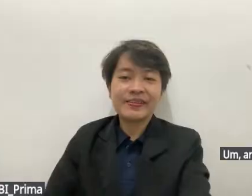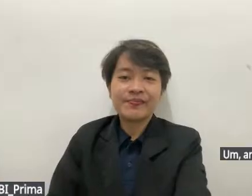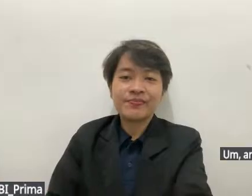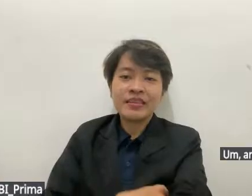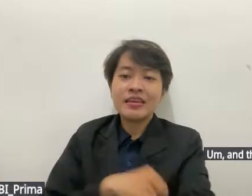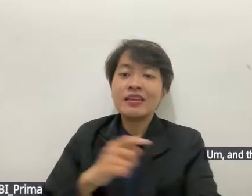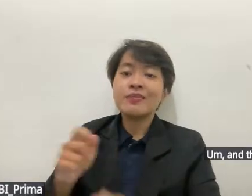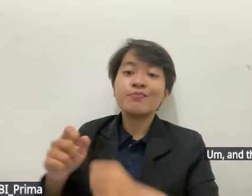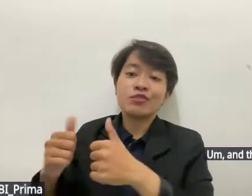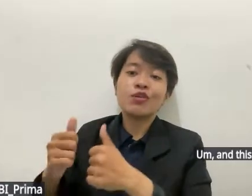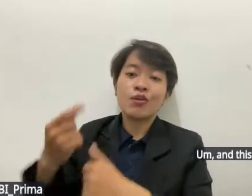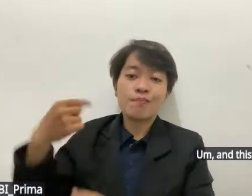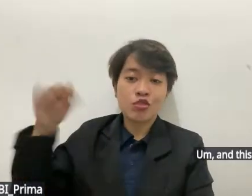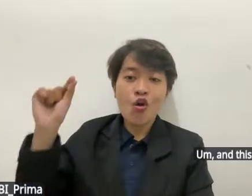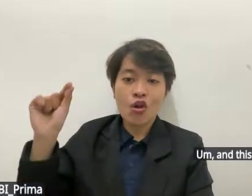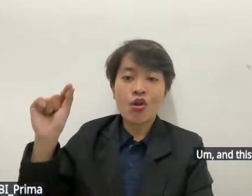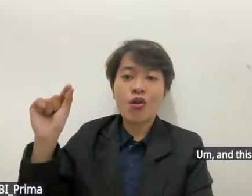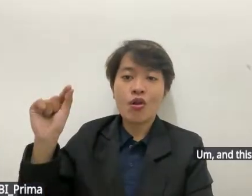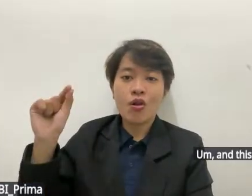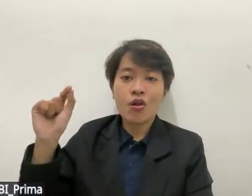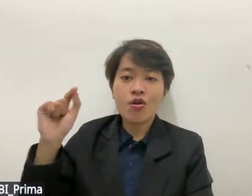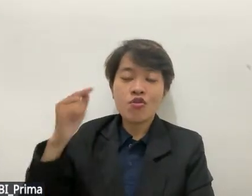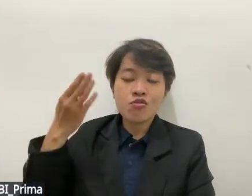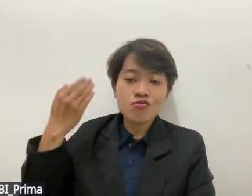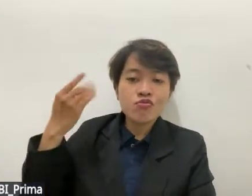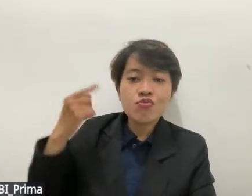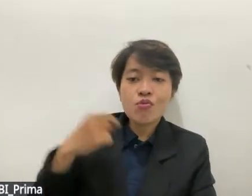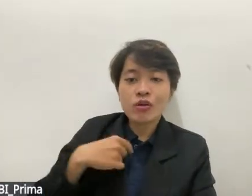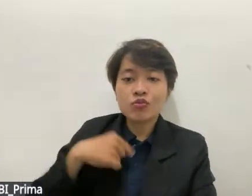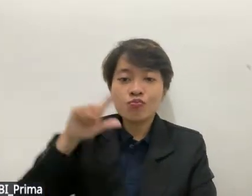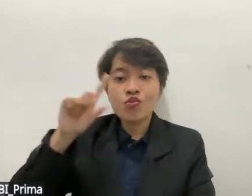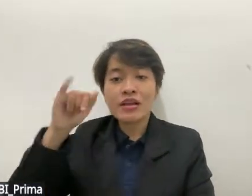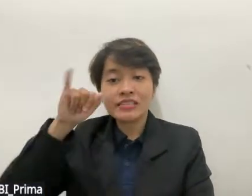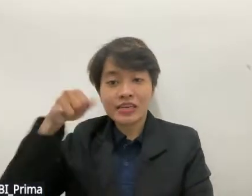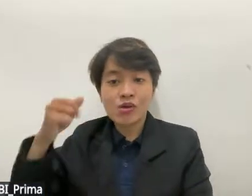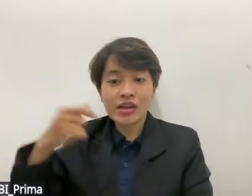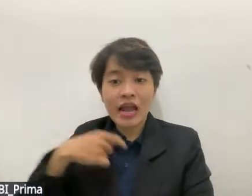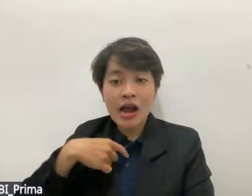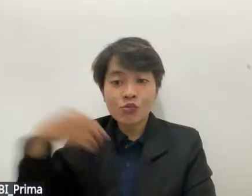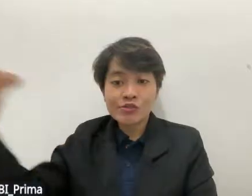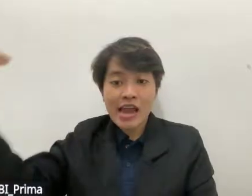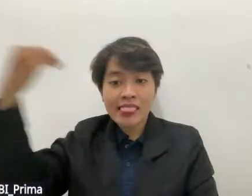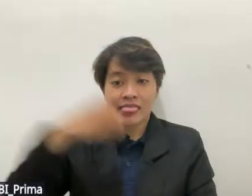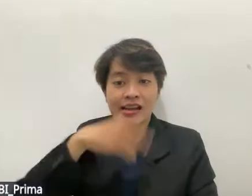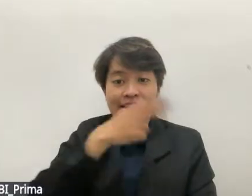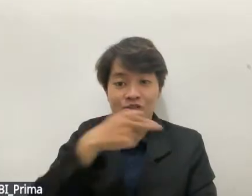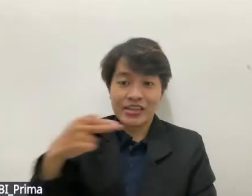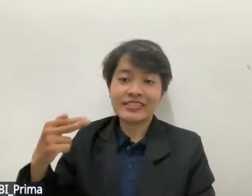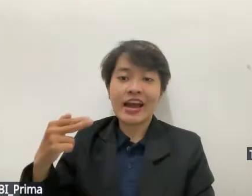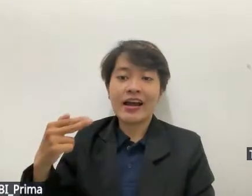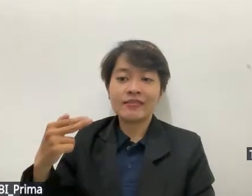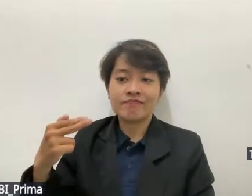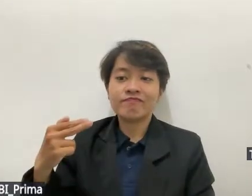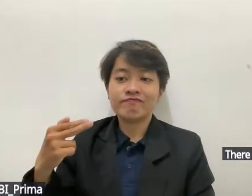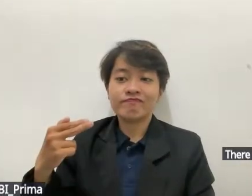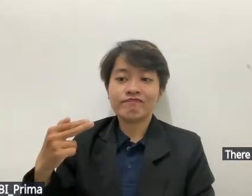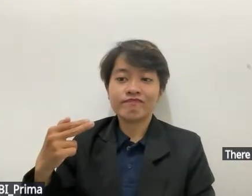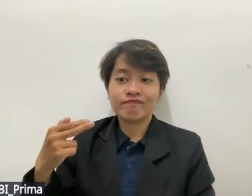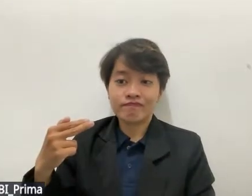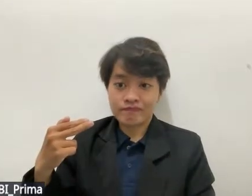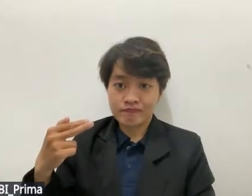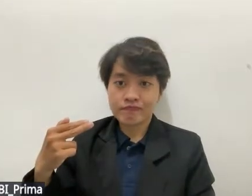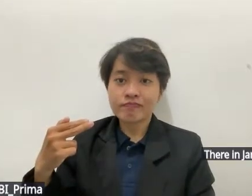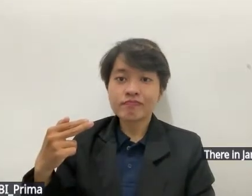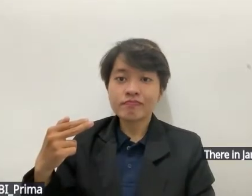when I was there in January in Indonesia and last month. We Yeah, spoke with